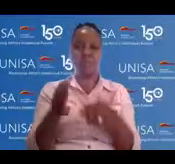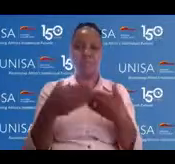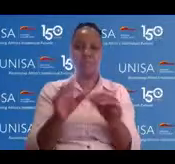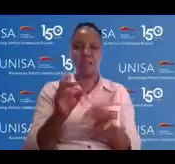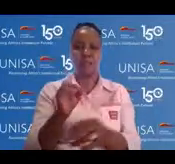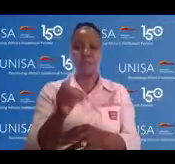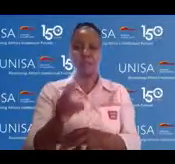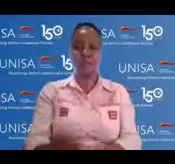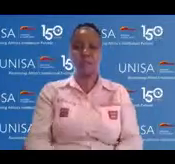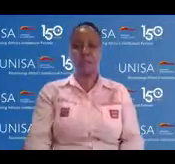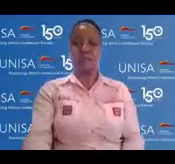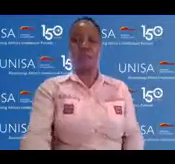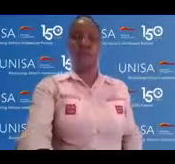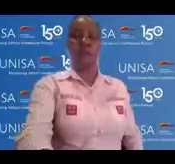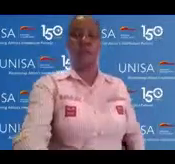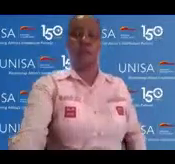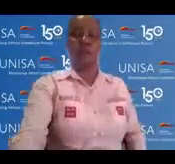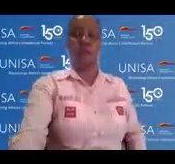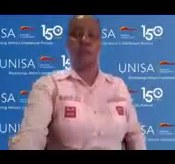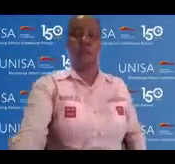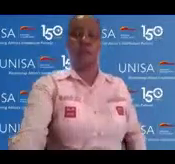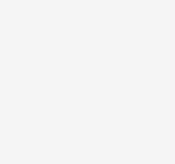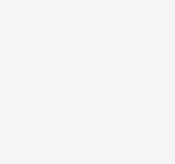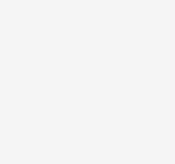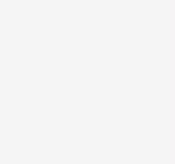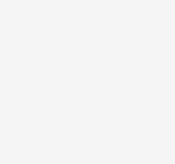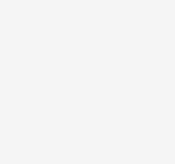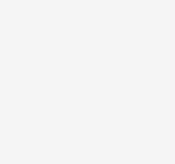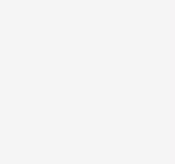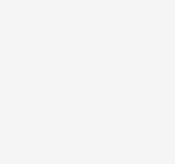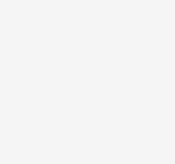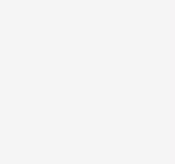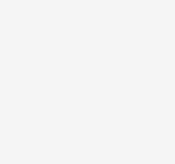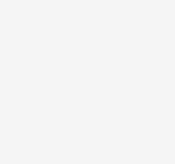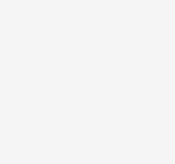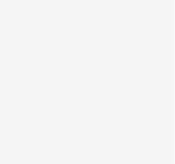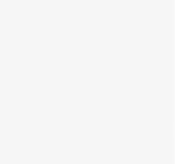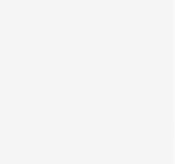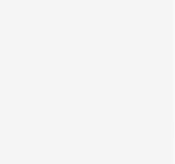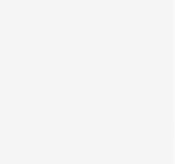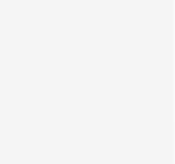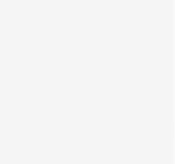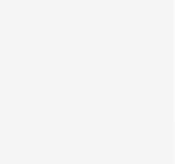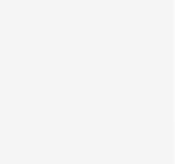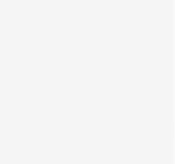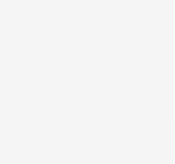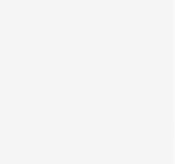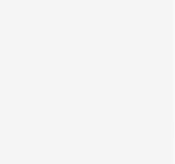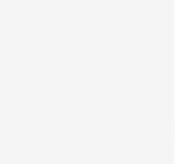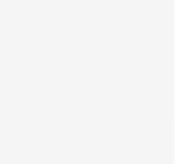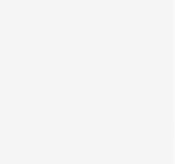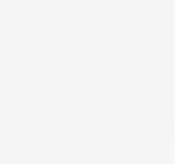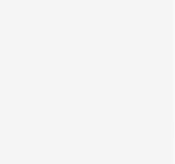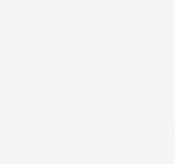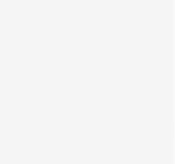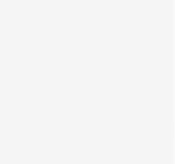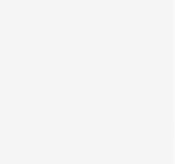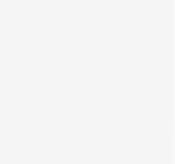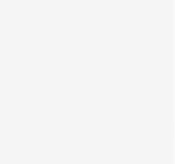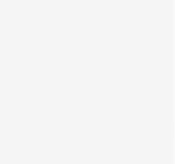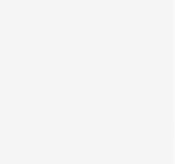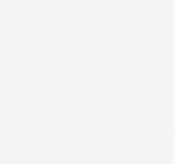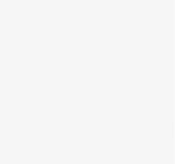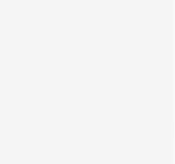So you'll get something like this. You'll answer one little word, and then you can actually go see the results as well. So we're